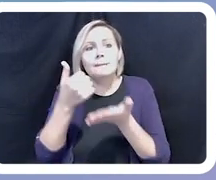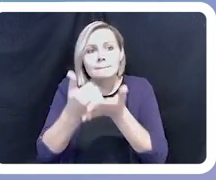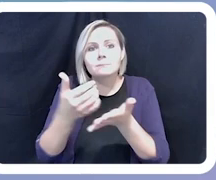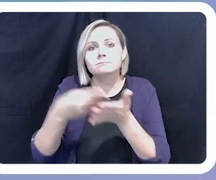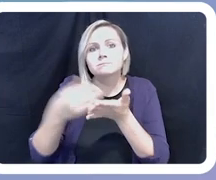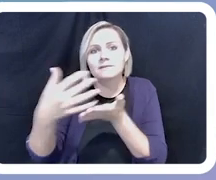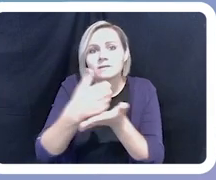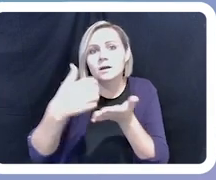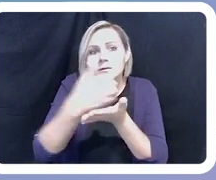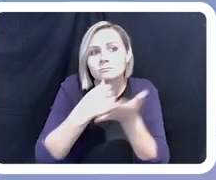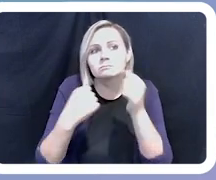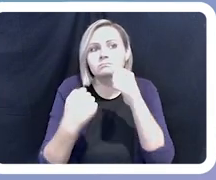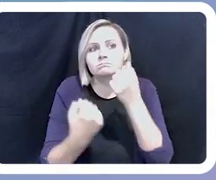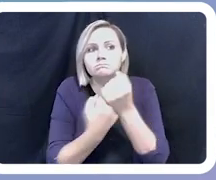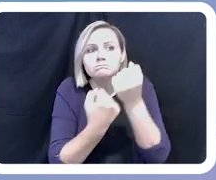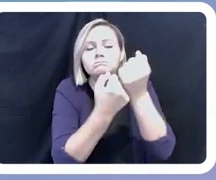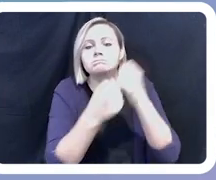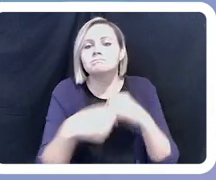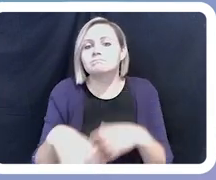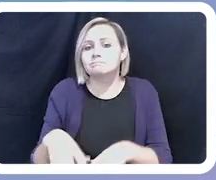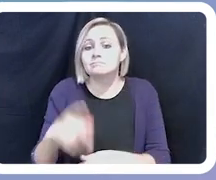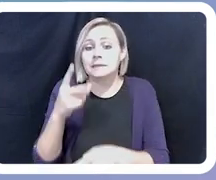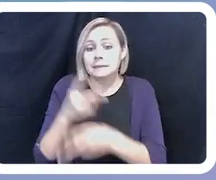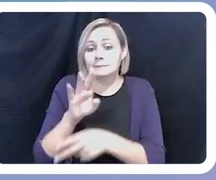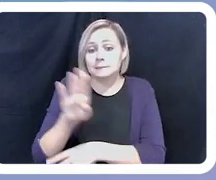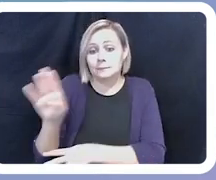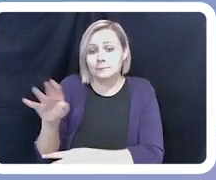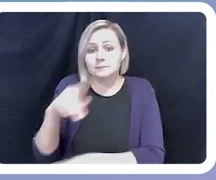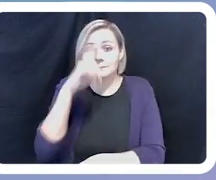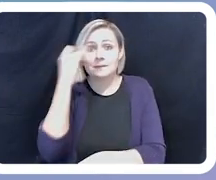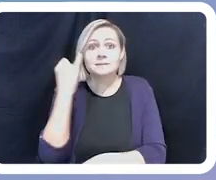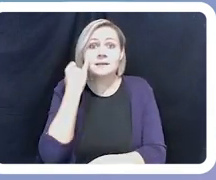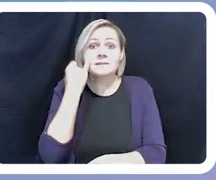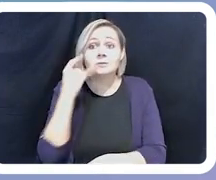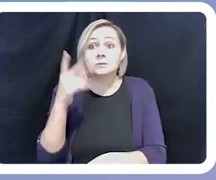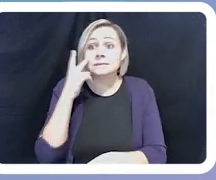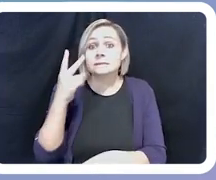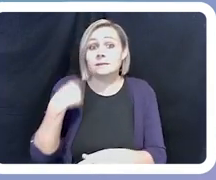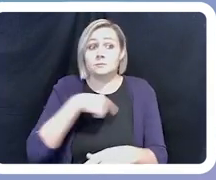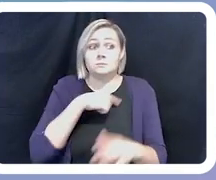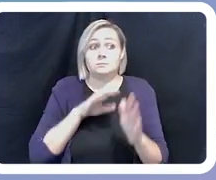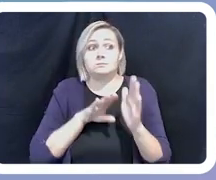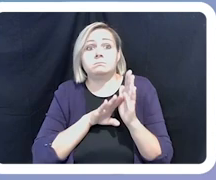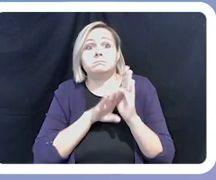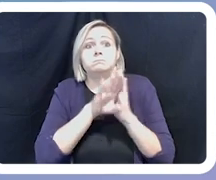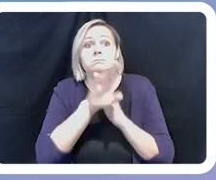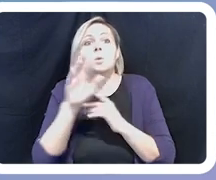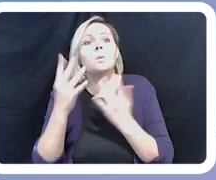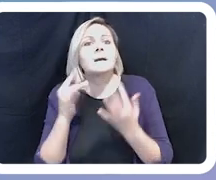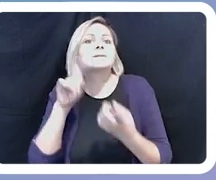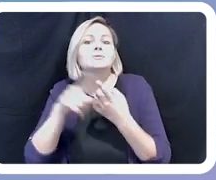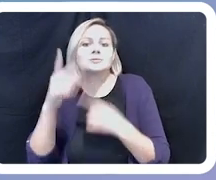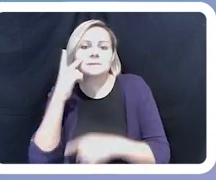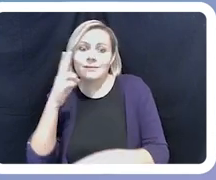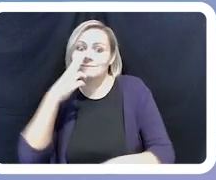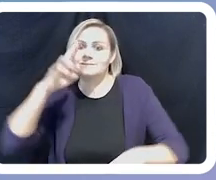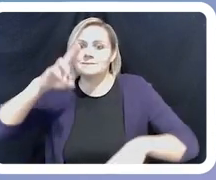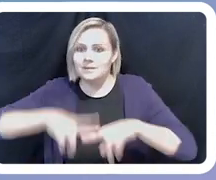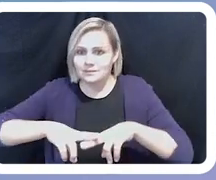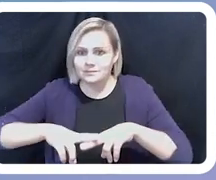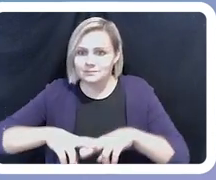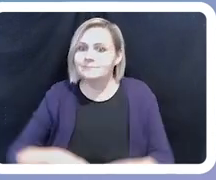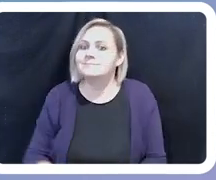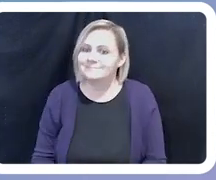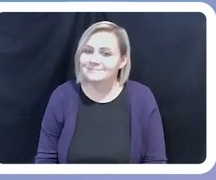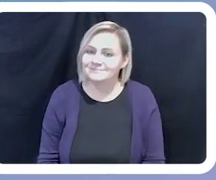That's why you should fundraise to Best Buddies, because if you see us growing, wait until you see the fun out of